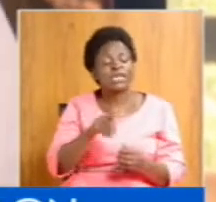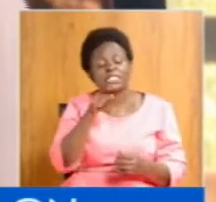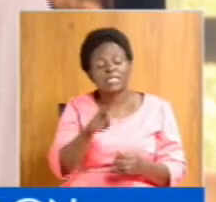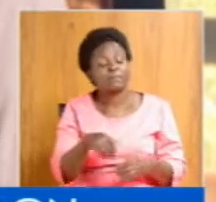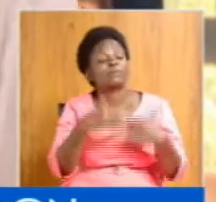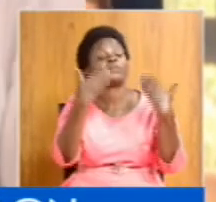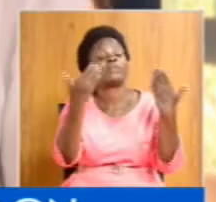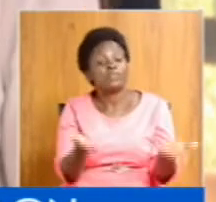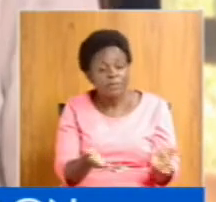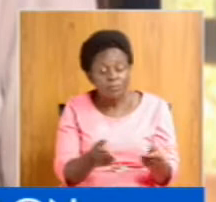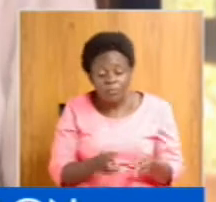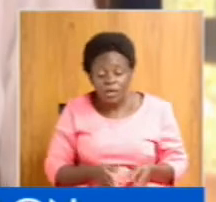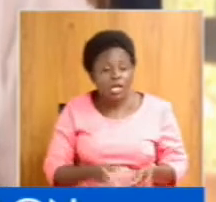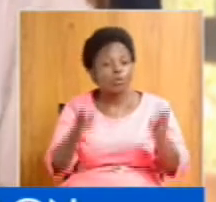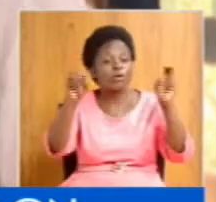Thank very much.